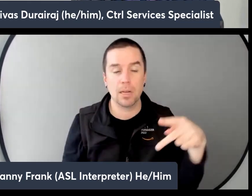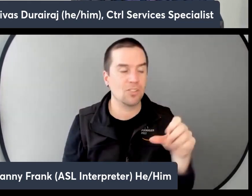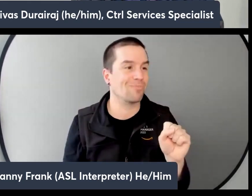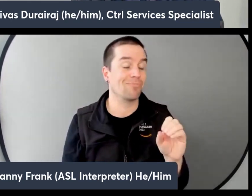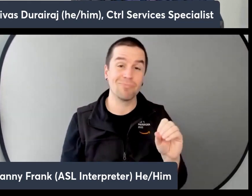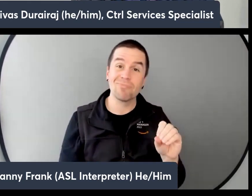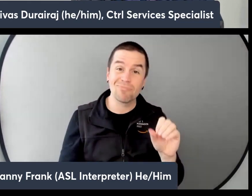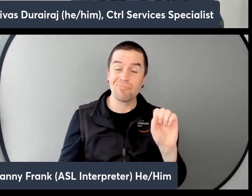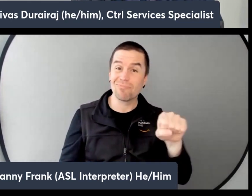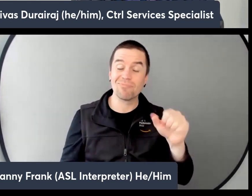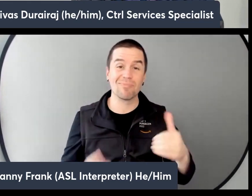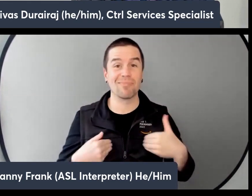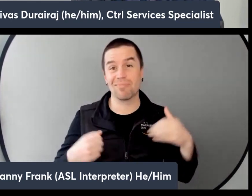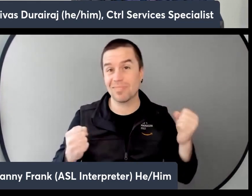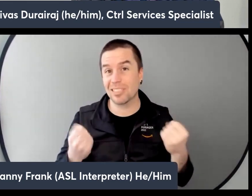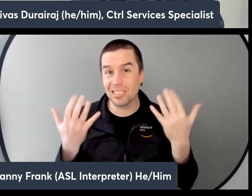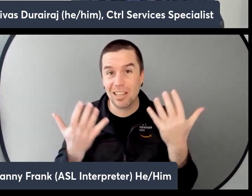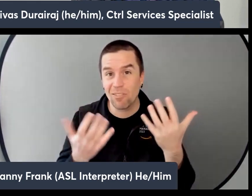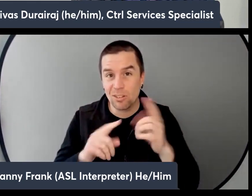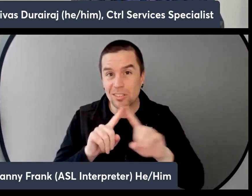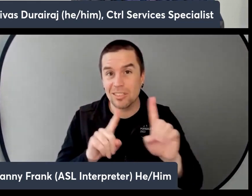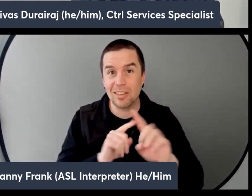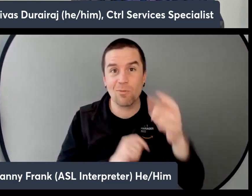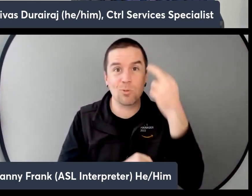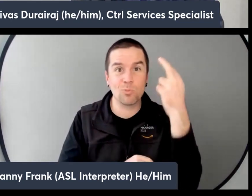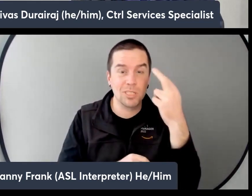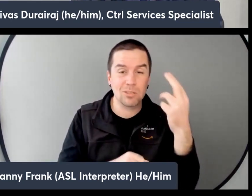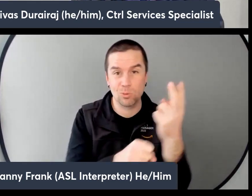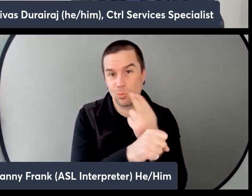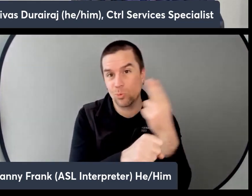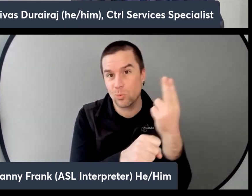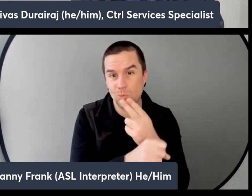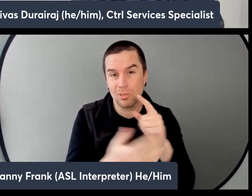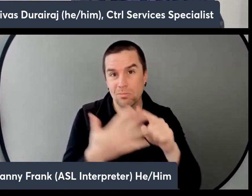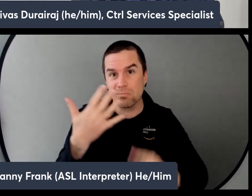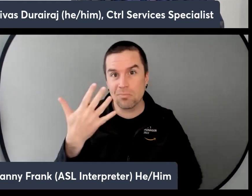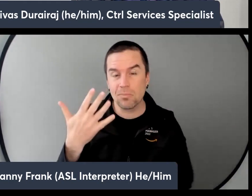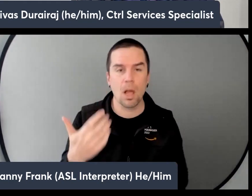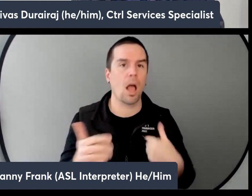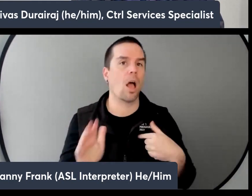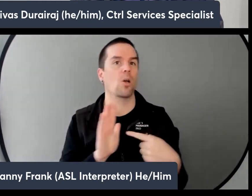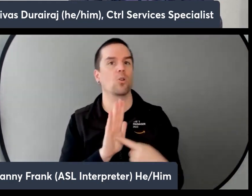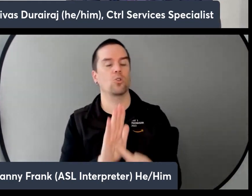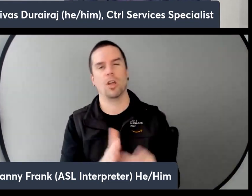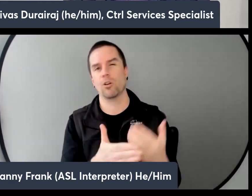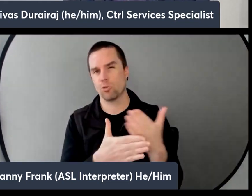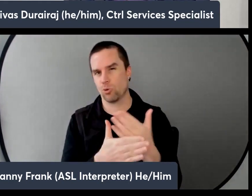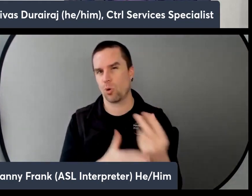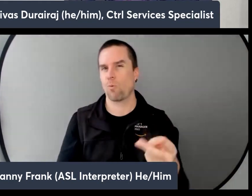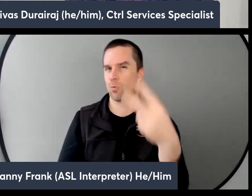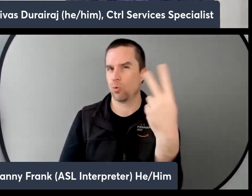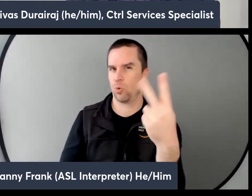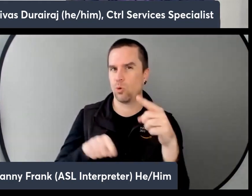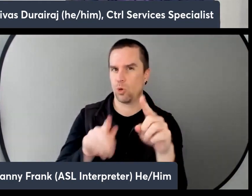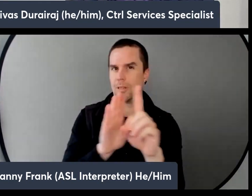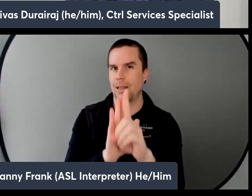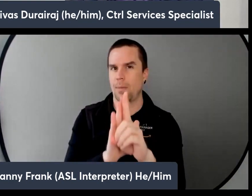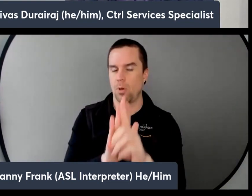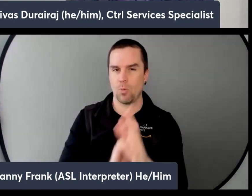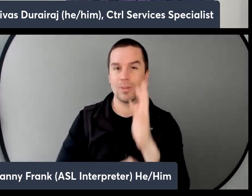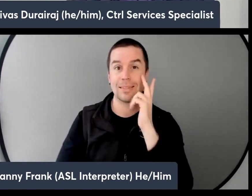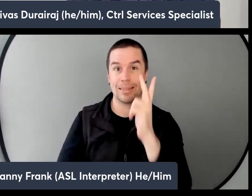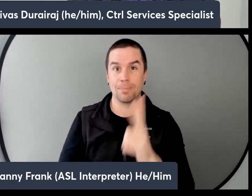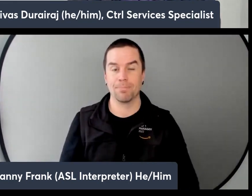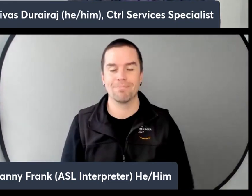possibilities. And I'll probably show you guys. I'll show you guys two in the demo, so you'll see them in action, which is cool.